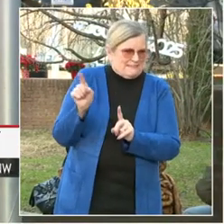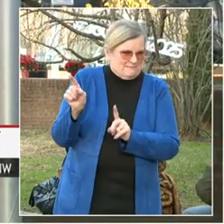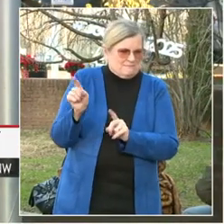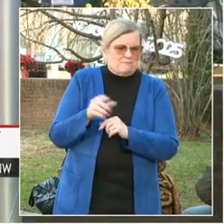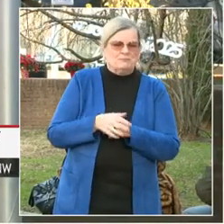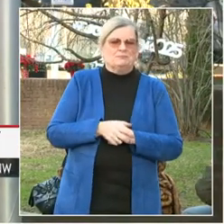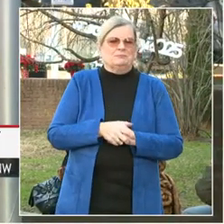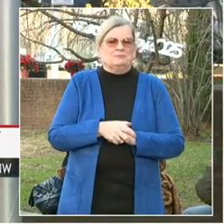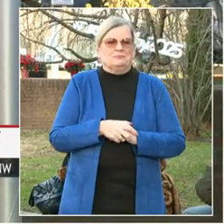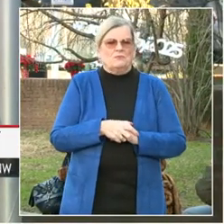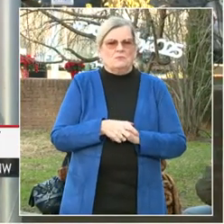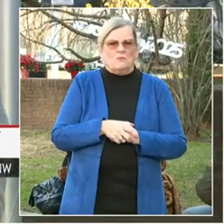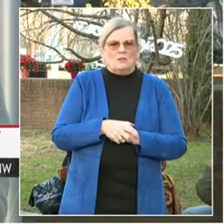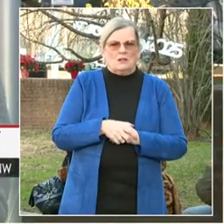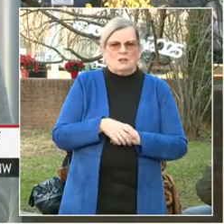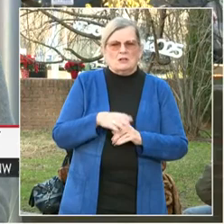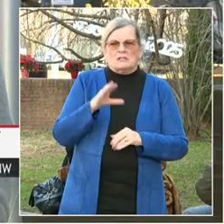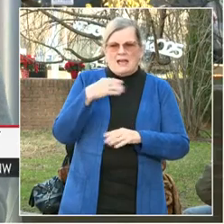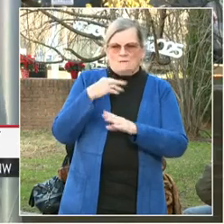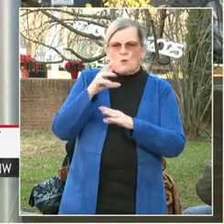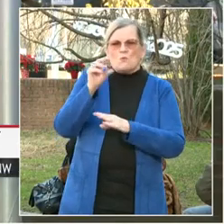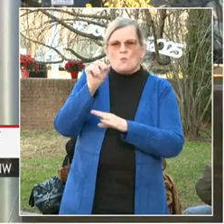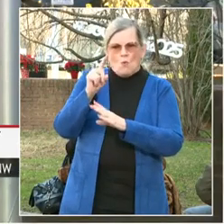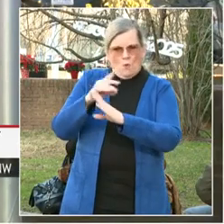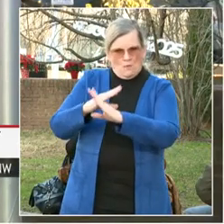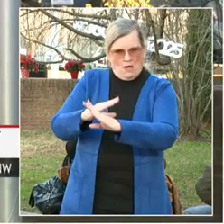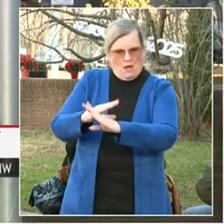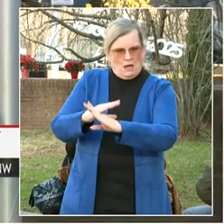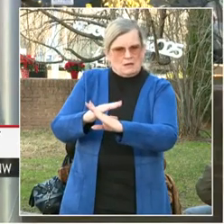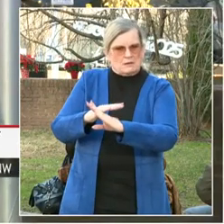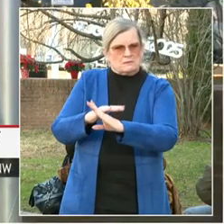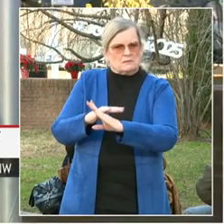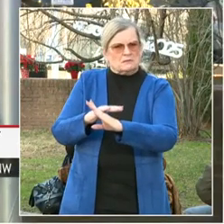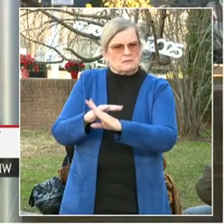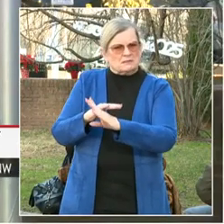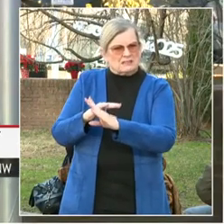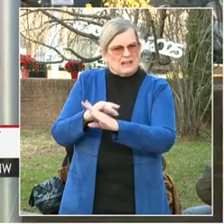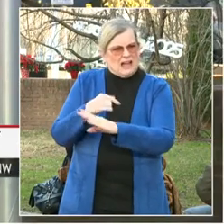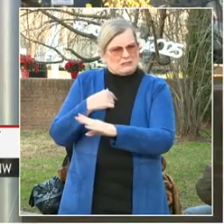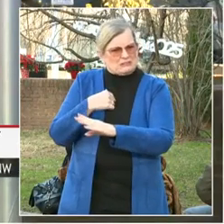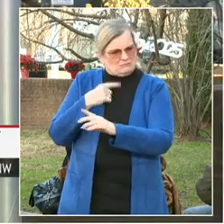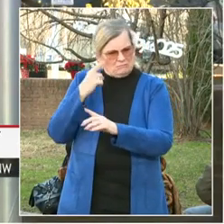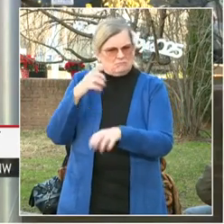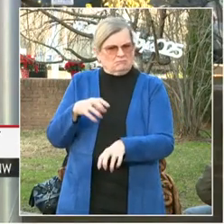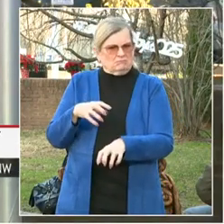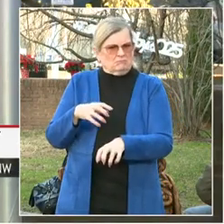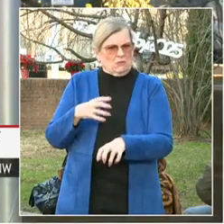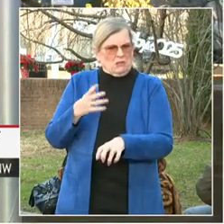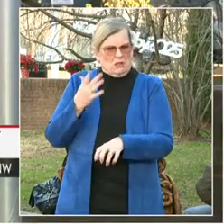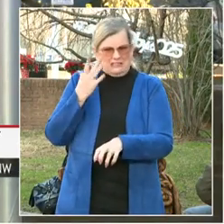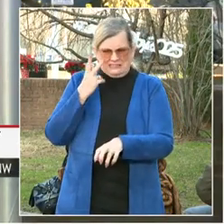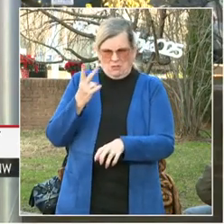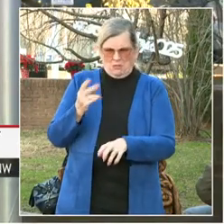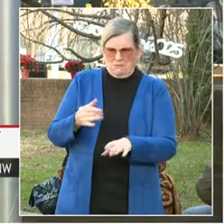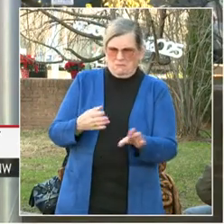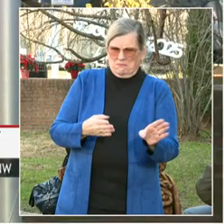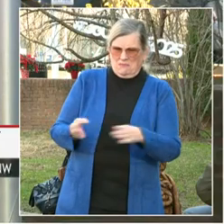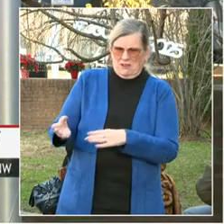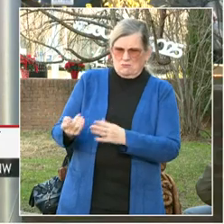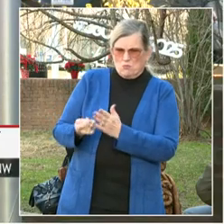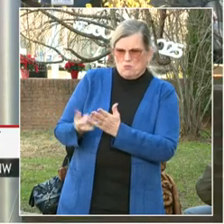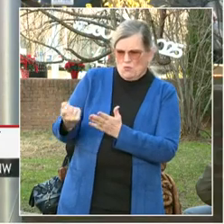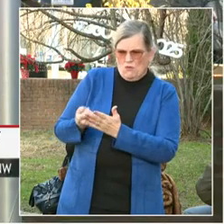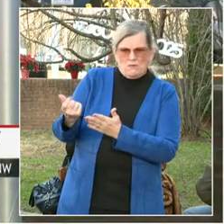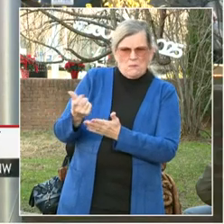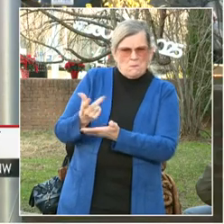And I was kind of shocked to see it that this went through, that there will eliminate parking on both sides of the street and